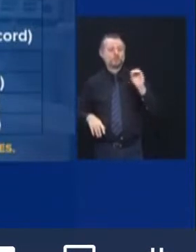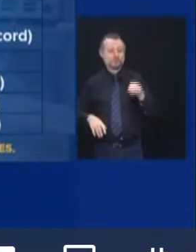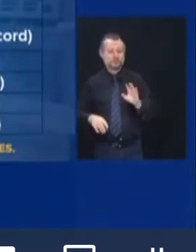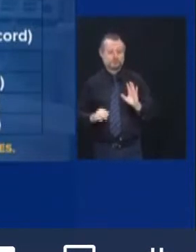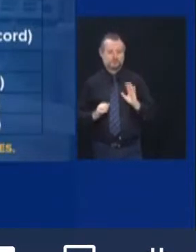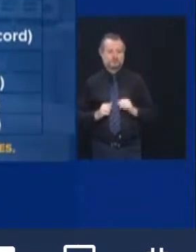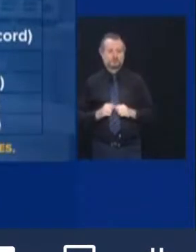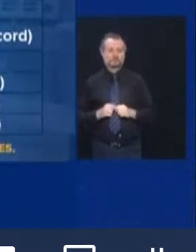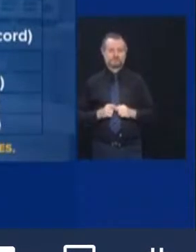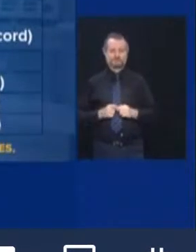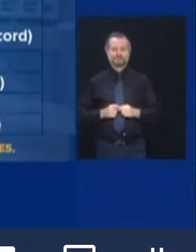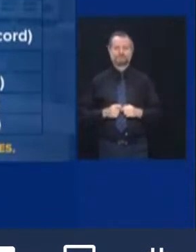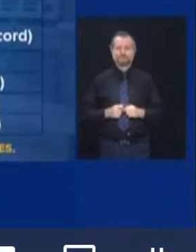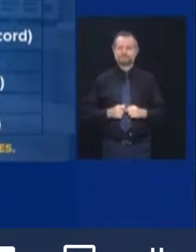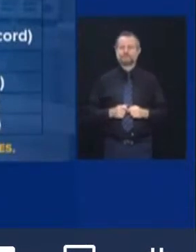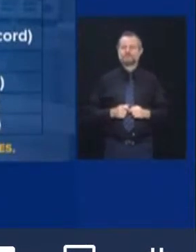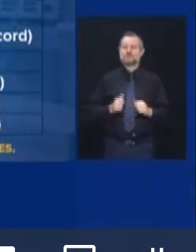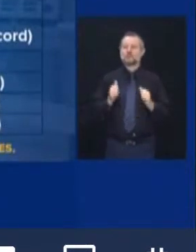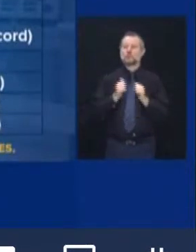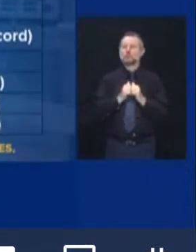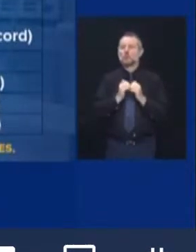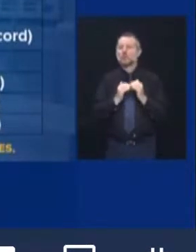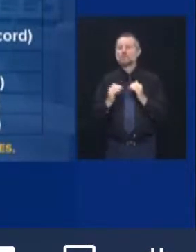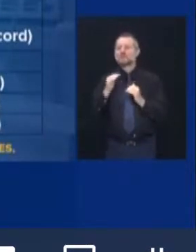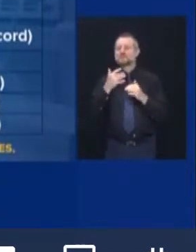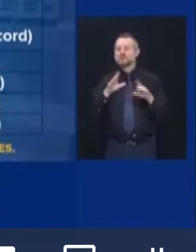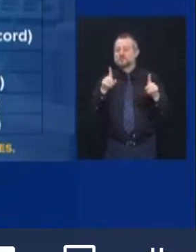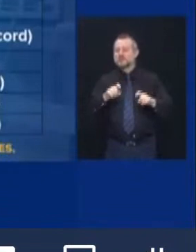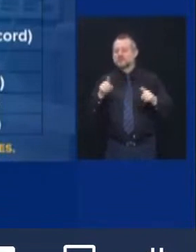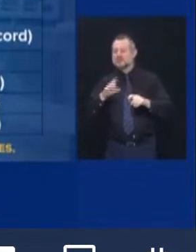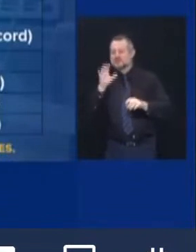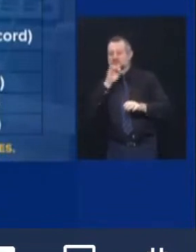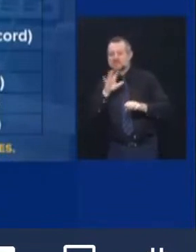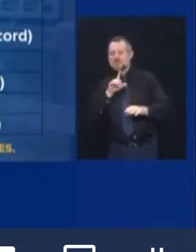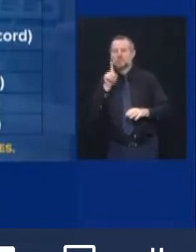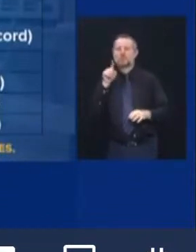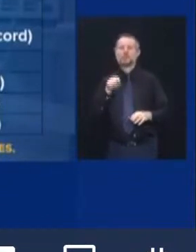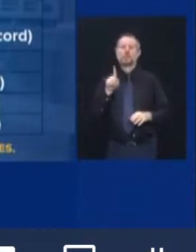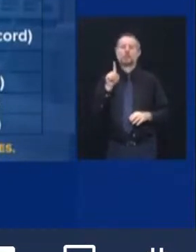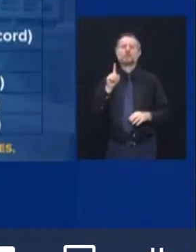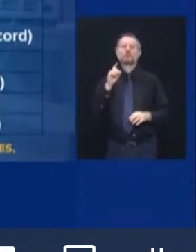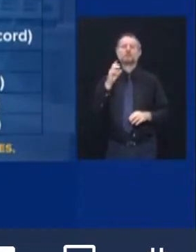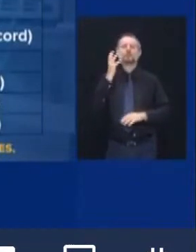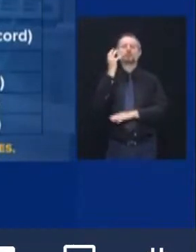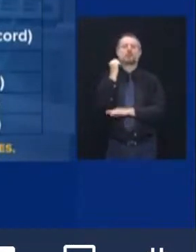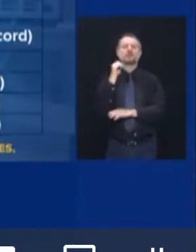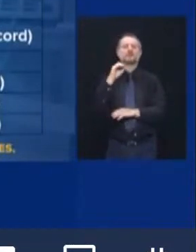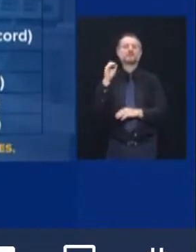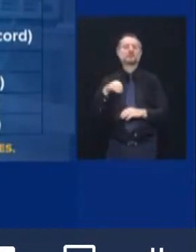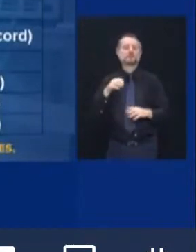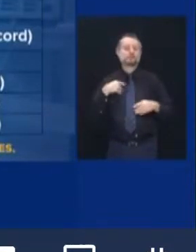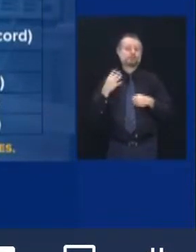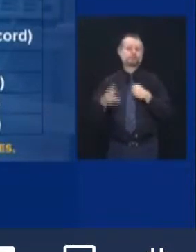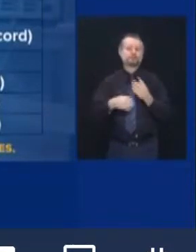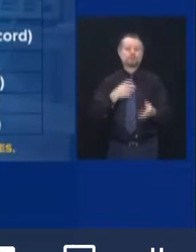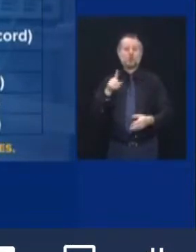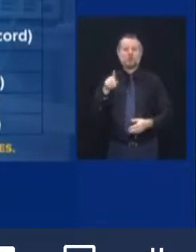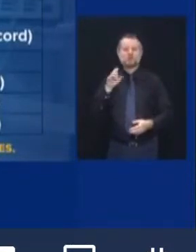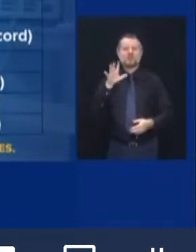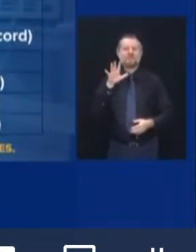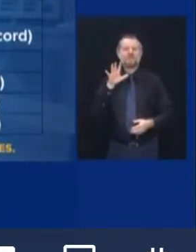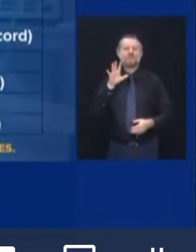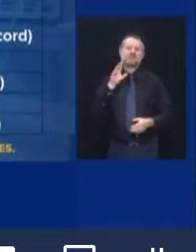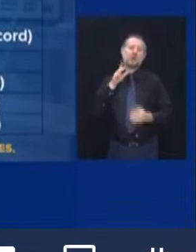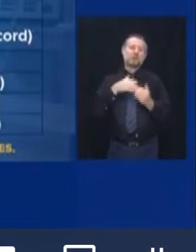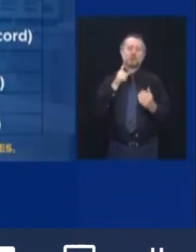with the oversample 1.1. We also hit a record number of tests, 160,000 tests,